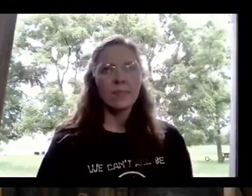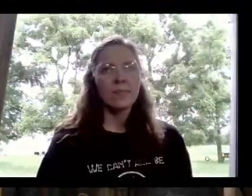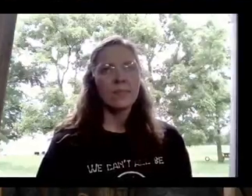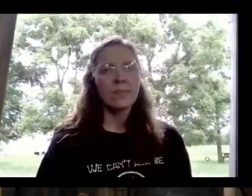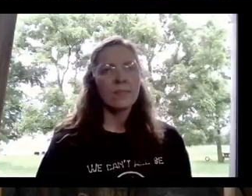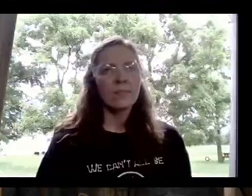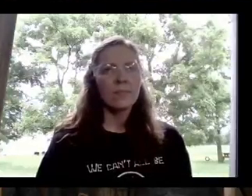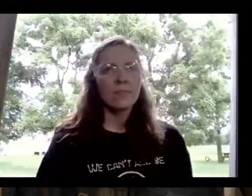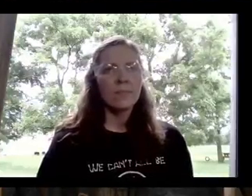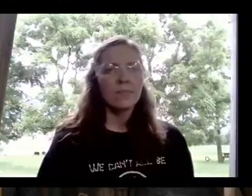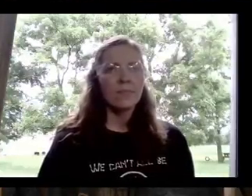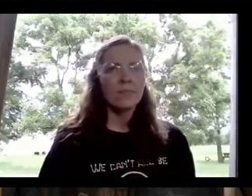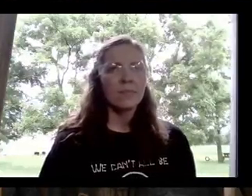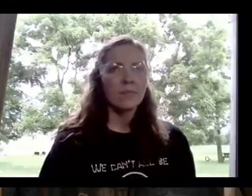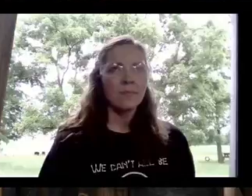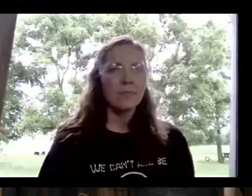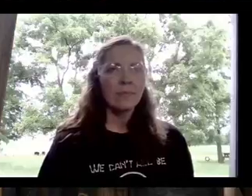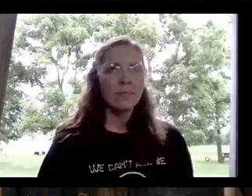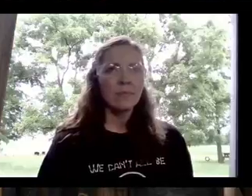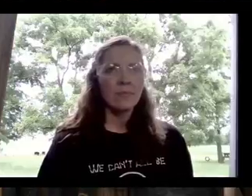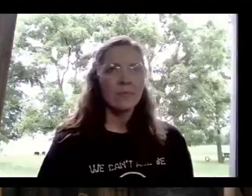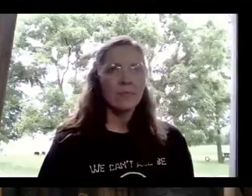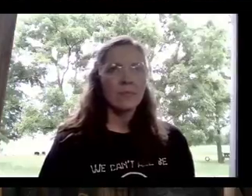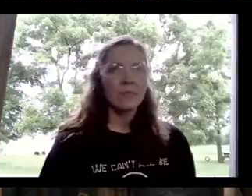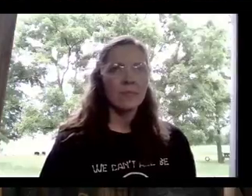that I'm making to